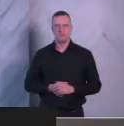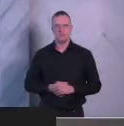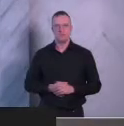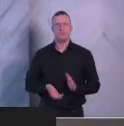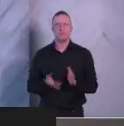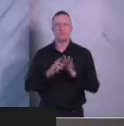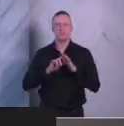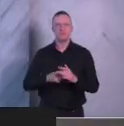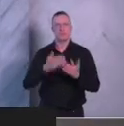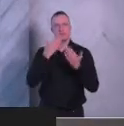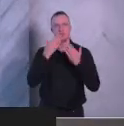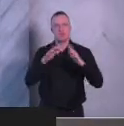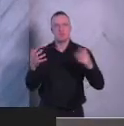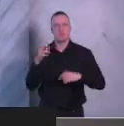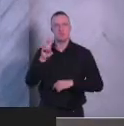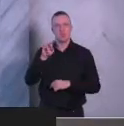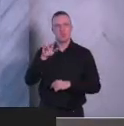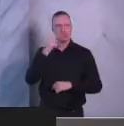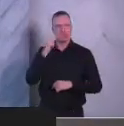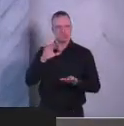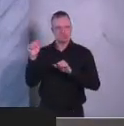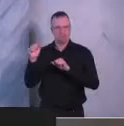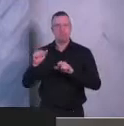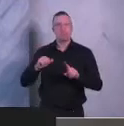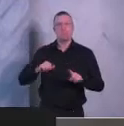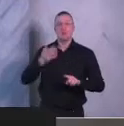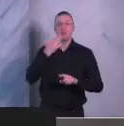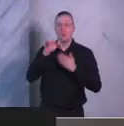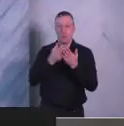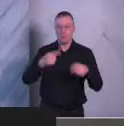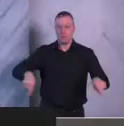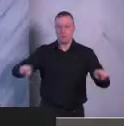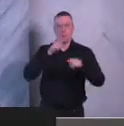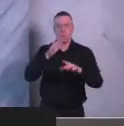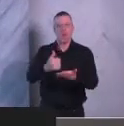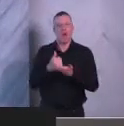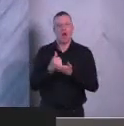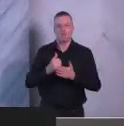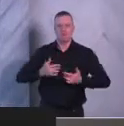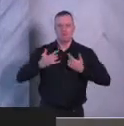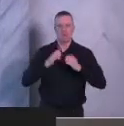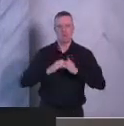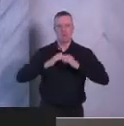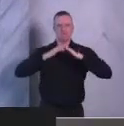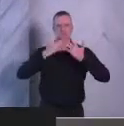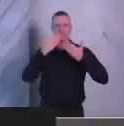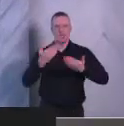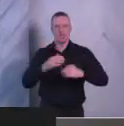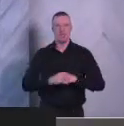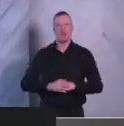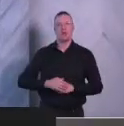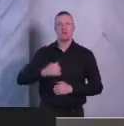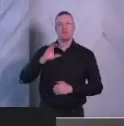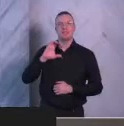Thank you very much, Victoria, and thank you again for everyone who helped this event come to life. Canadian Colors of Kingston Foundation